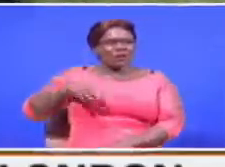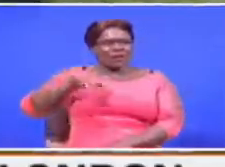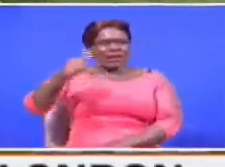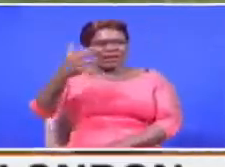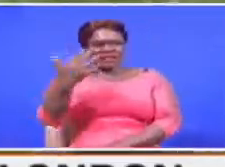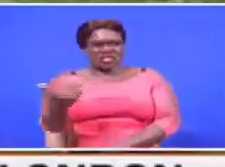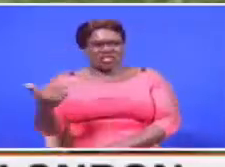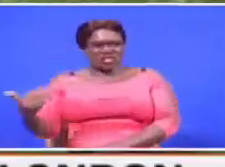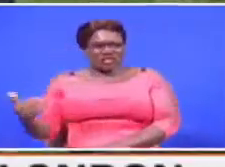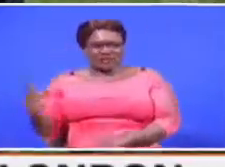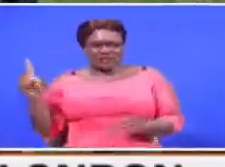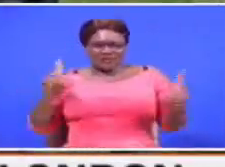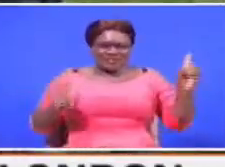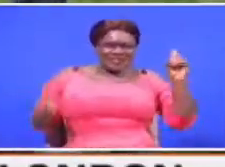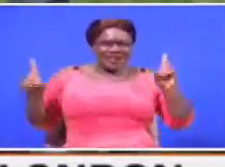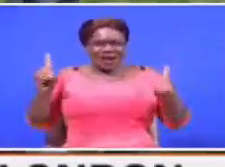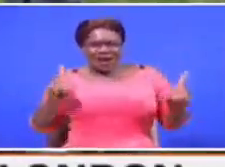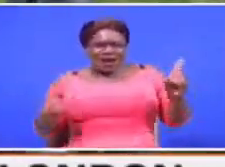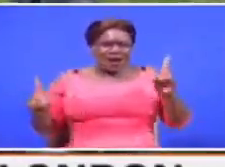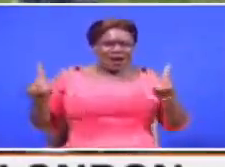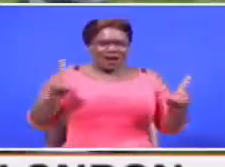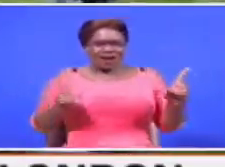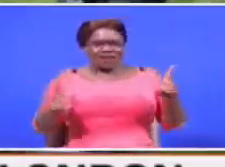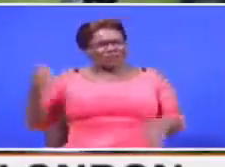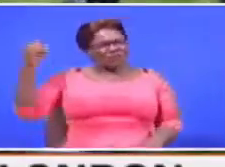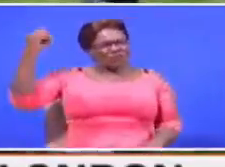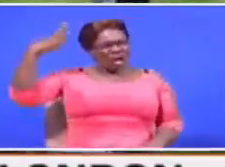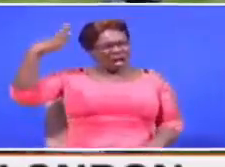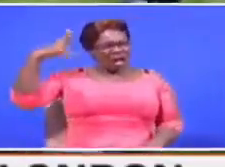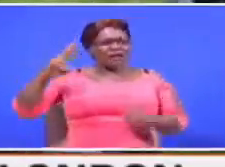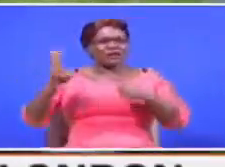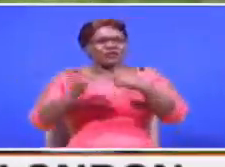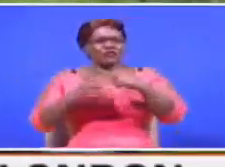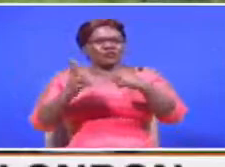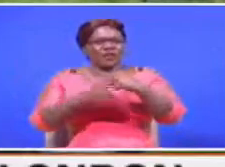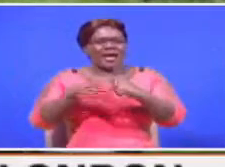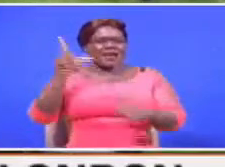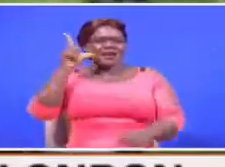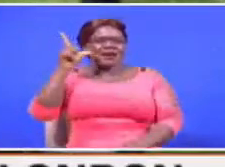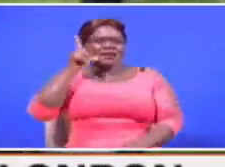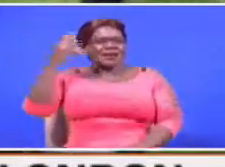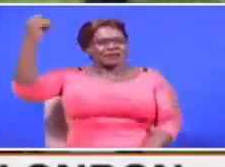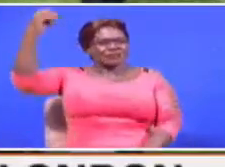and children danced away under the hot July London sun.